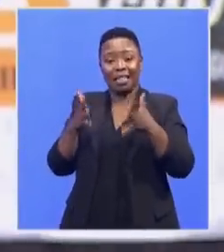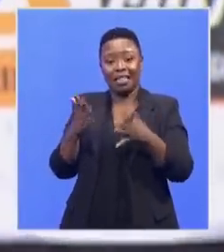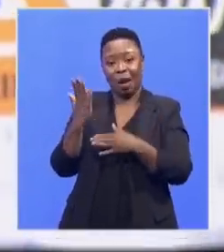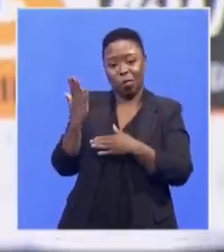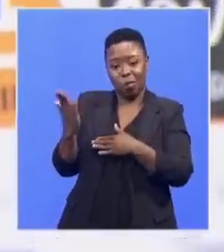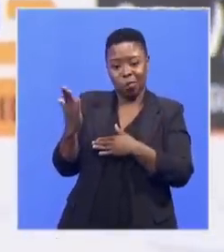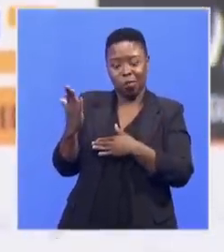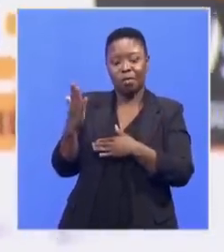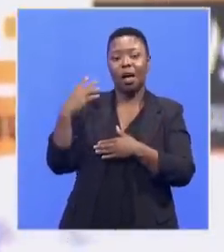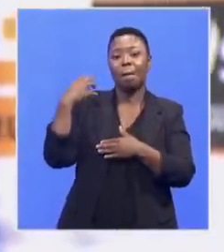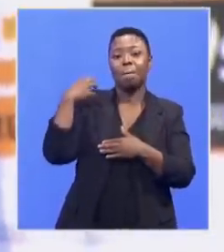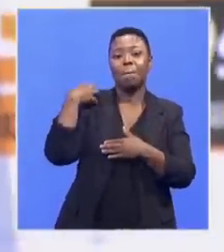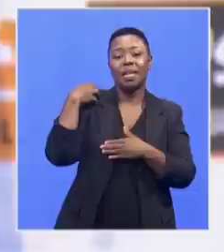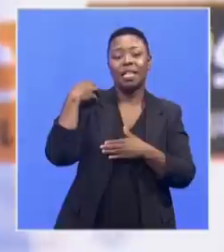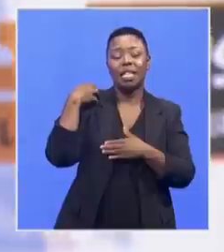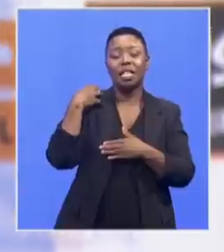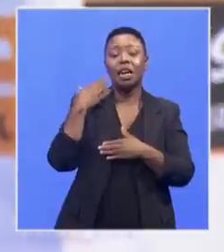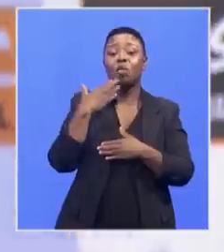Minister